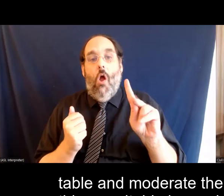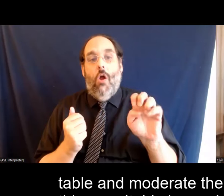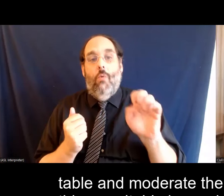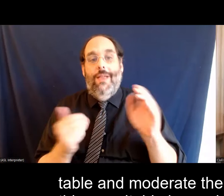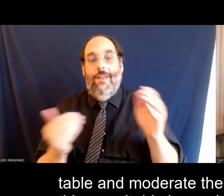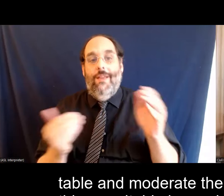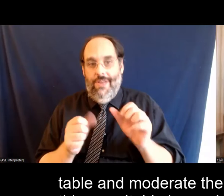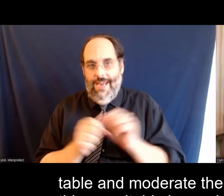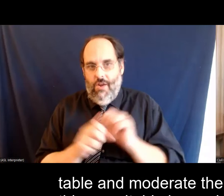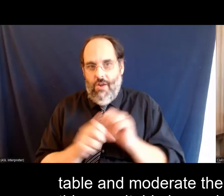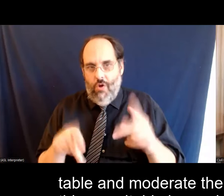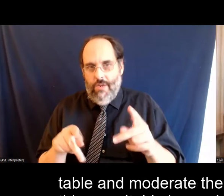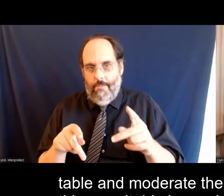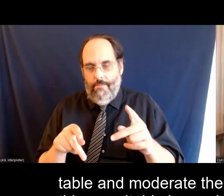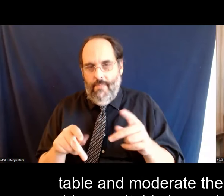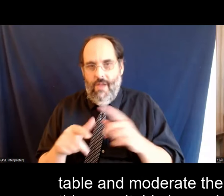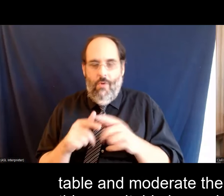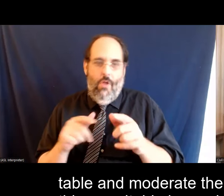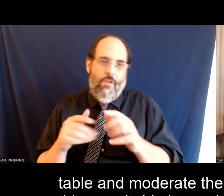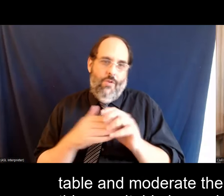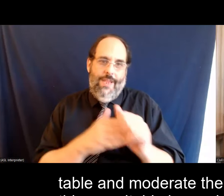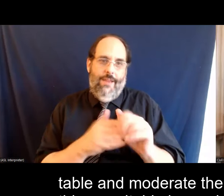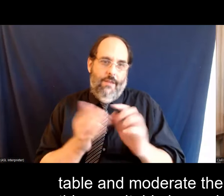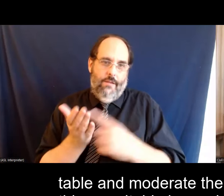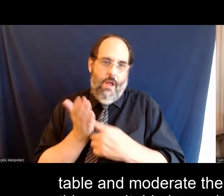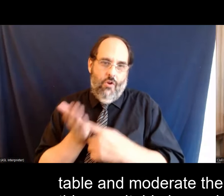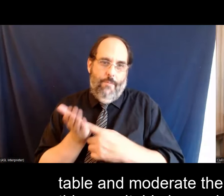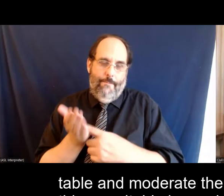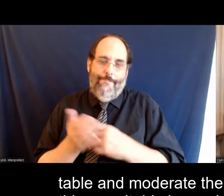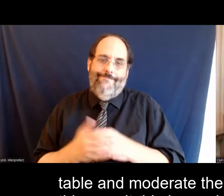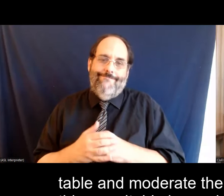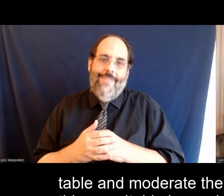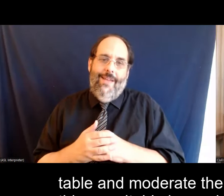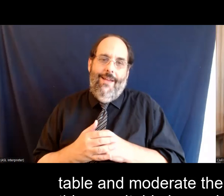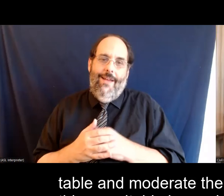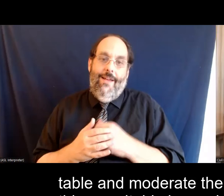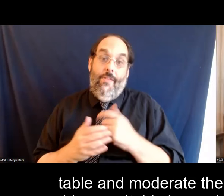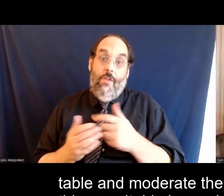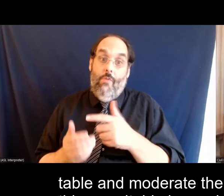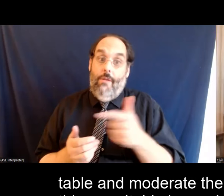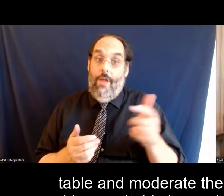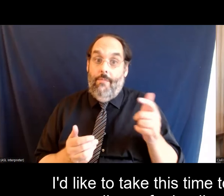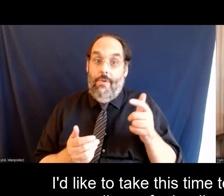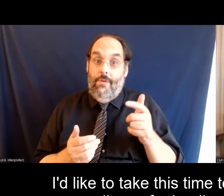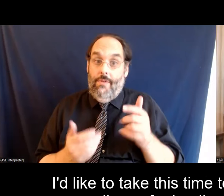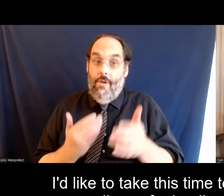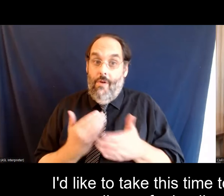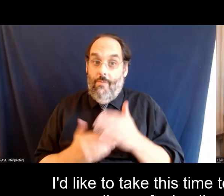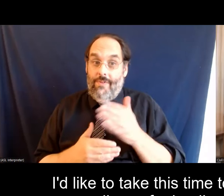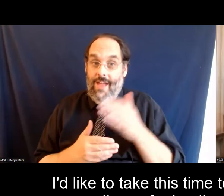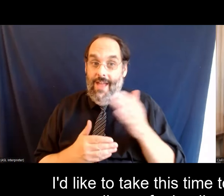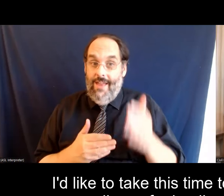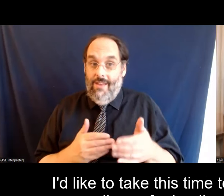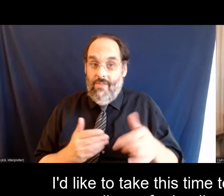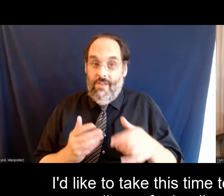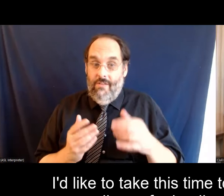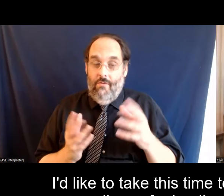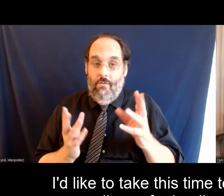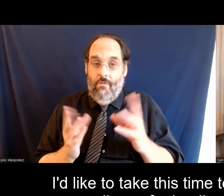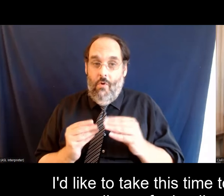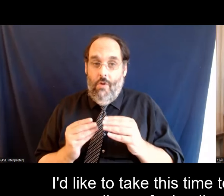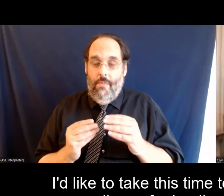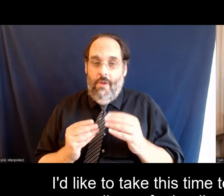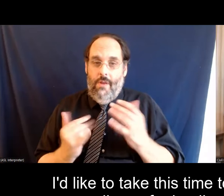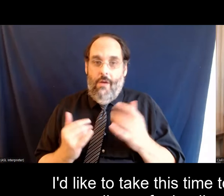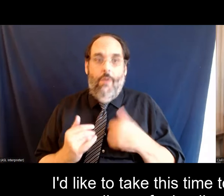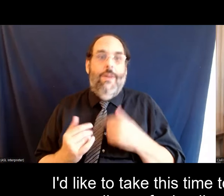members of the roundtable and moderate the discussion. Because this roundtable is nearing the end of today's forum, I'd like to take this time